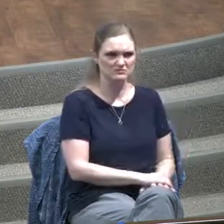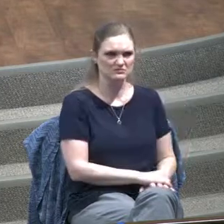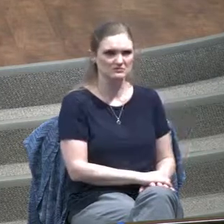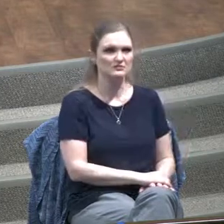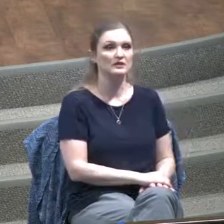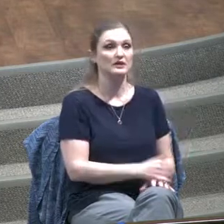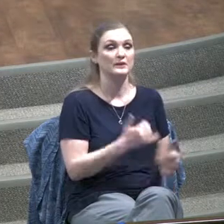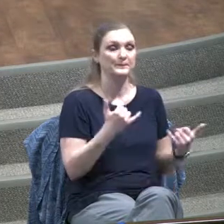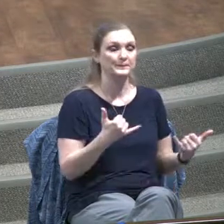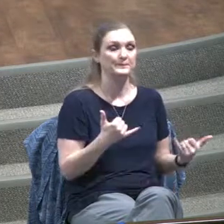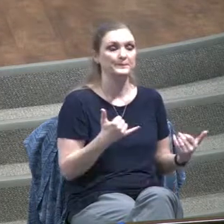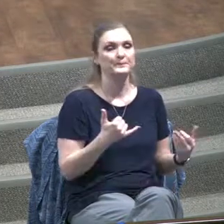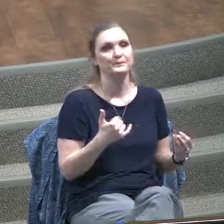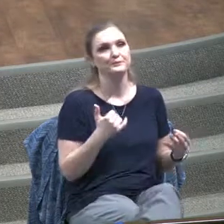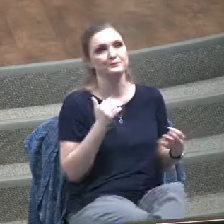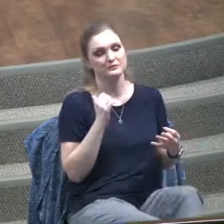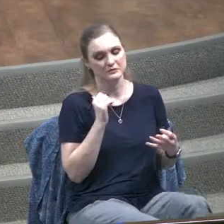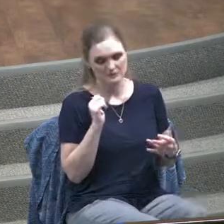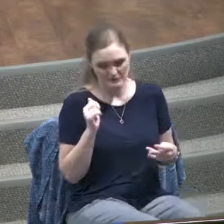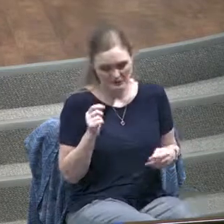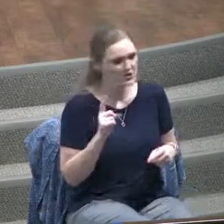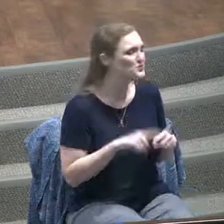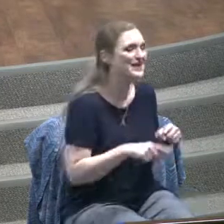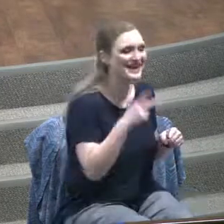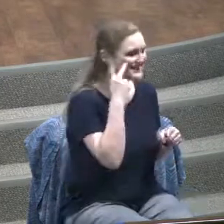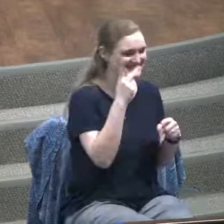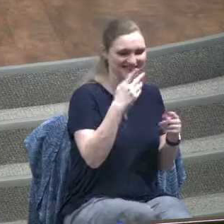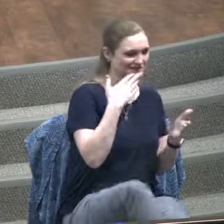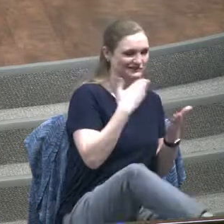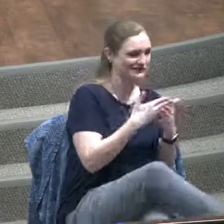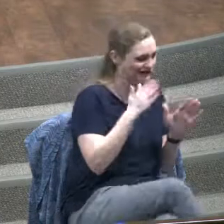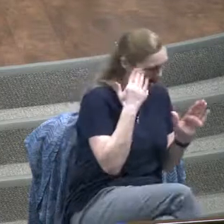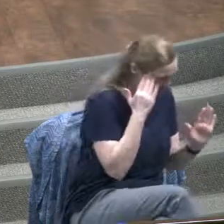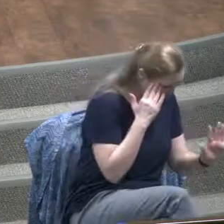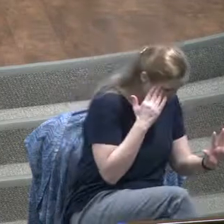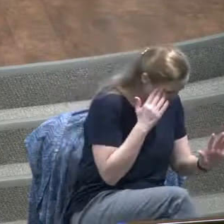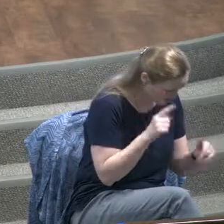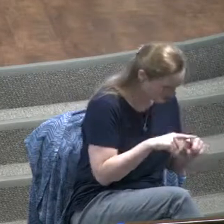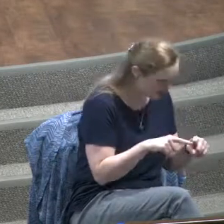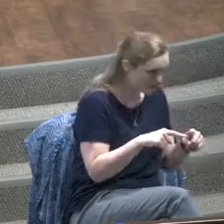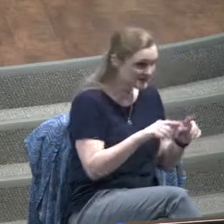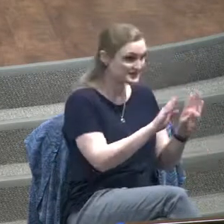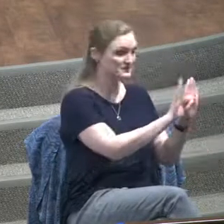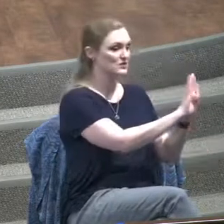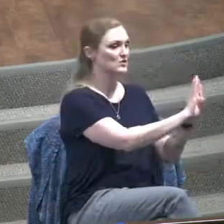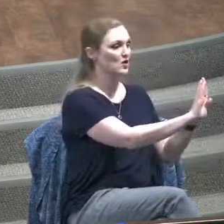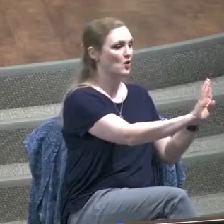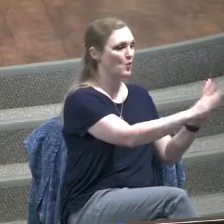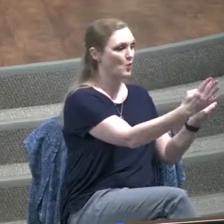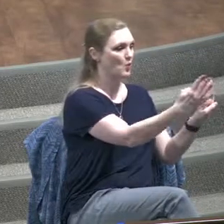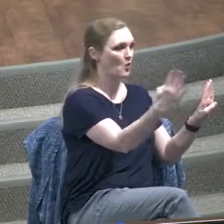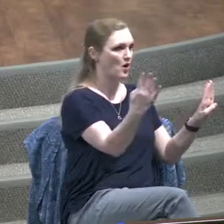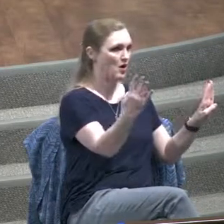Now, you can't see this very well, but this is the wall